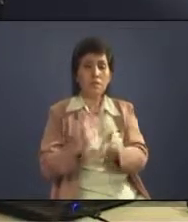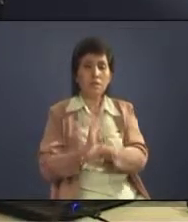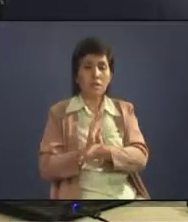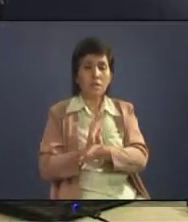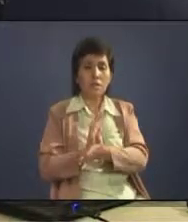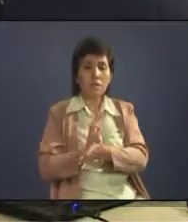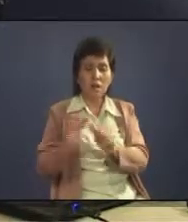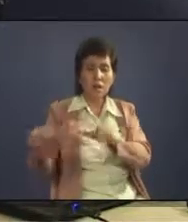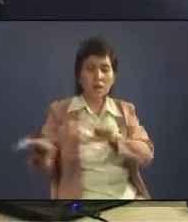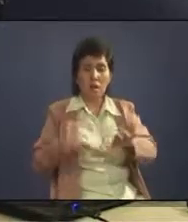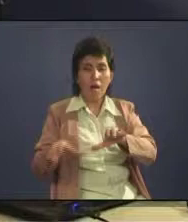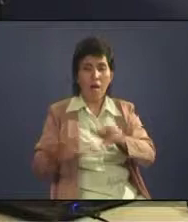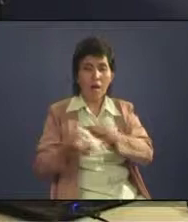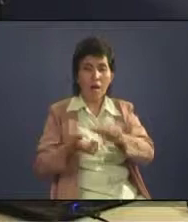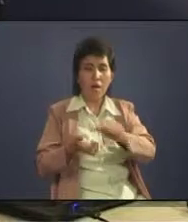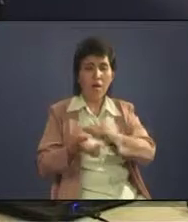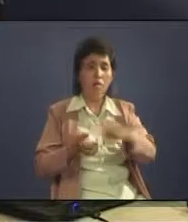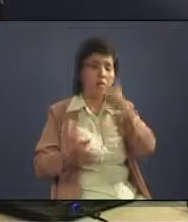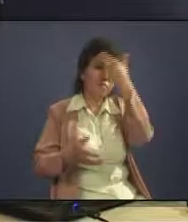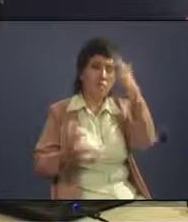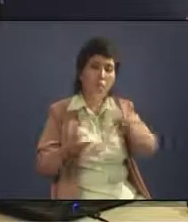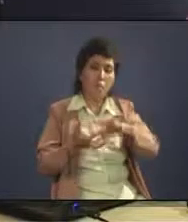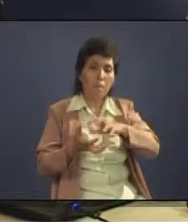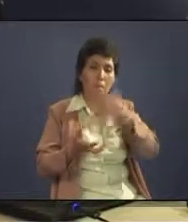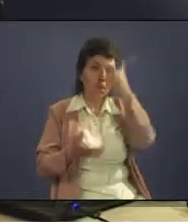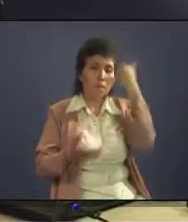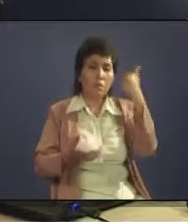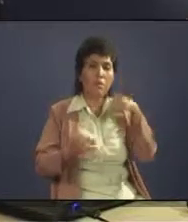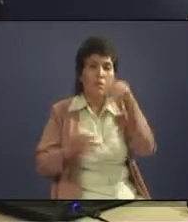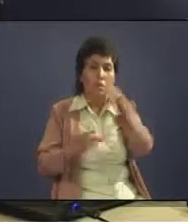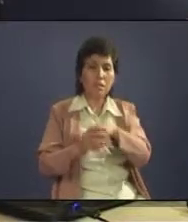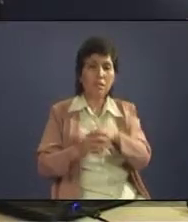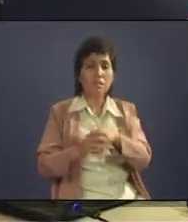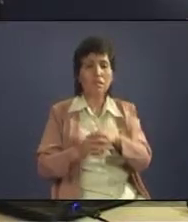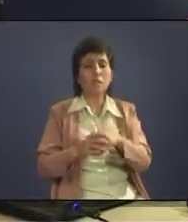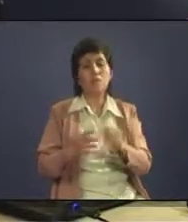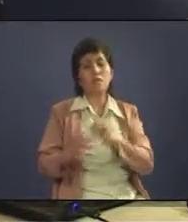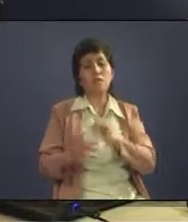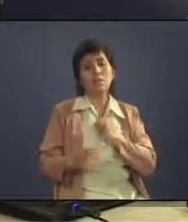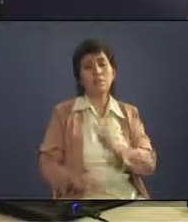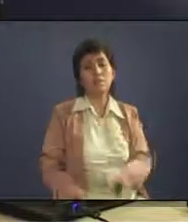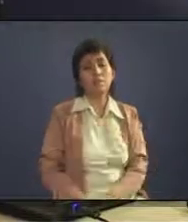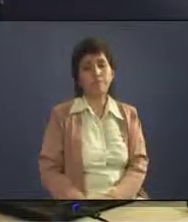through the situation the person is in and also the person itself, okay?